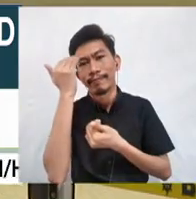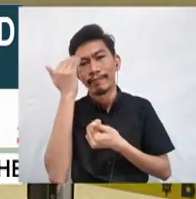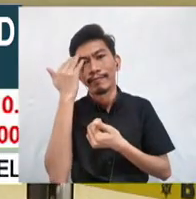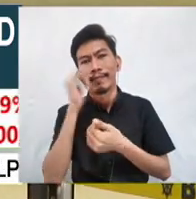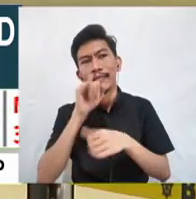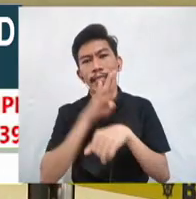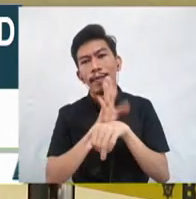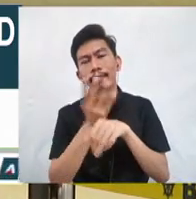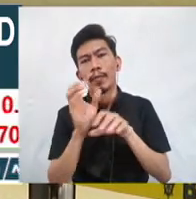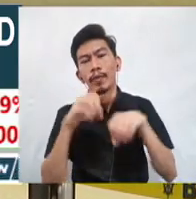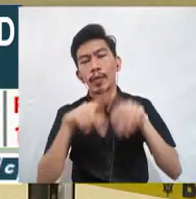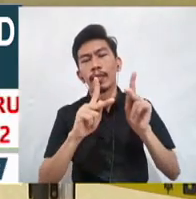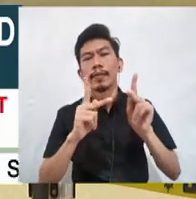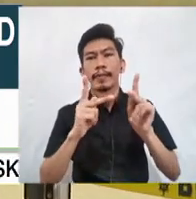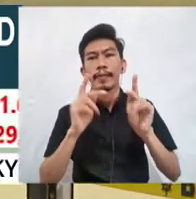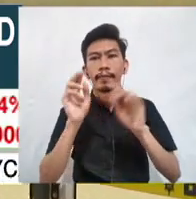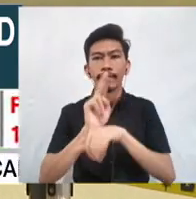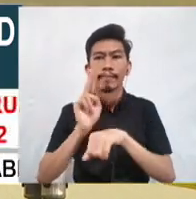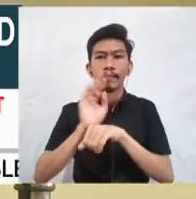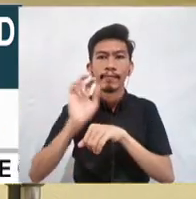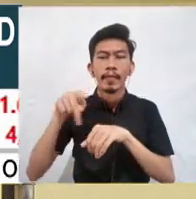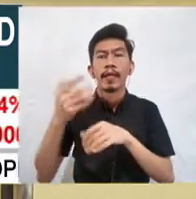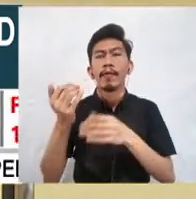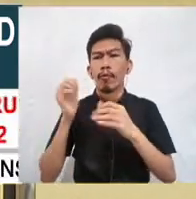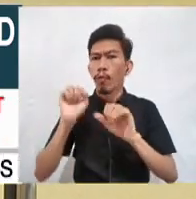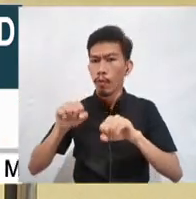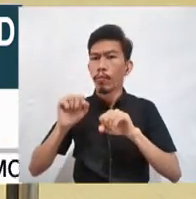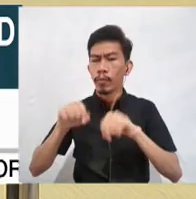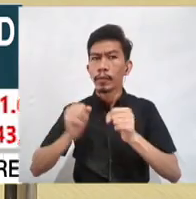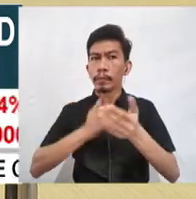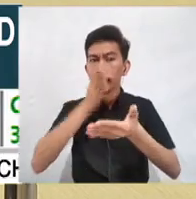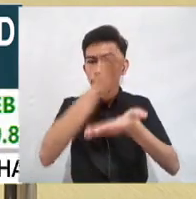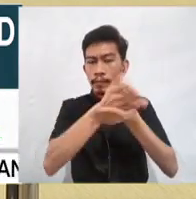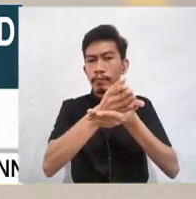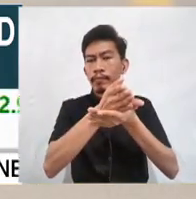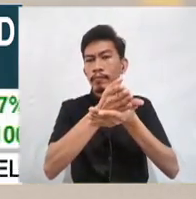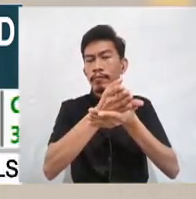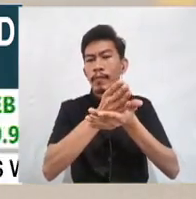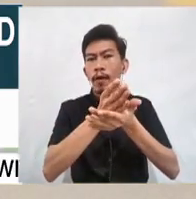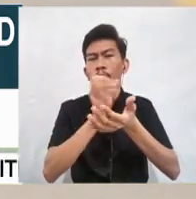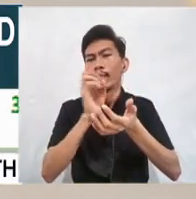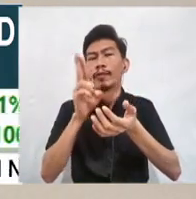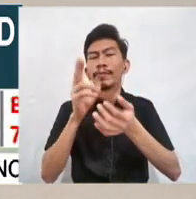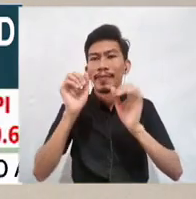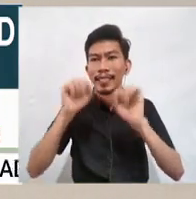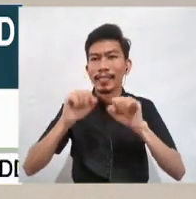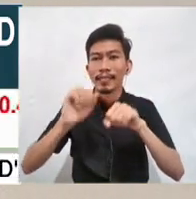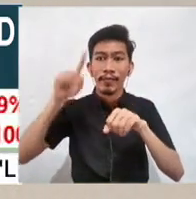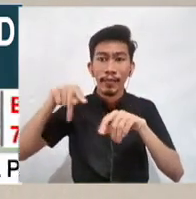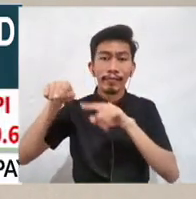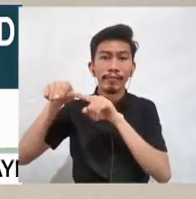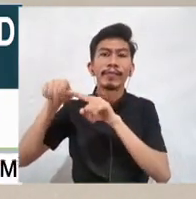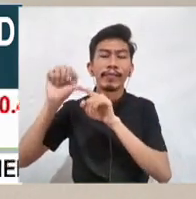and you can also apply direct to your cell phone in mm-hmm. the apps that